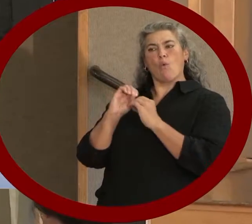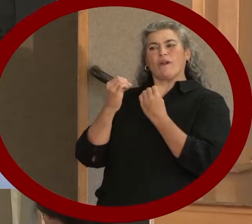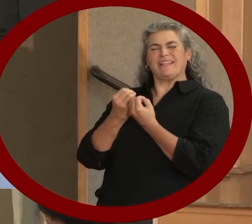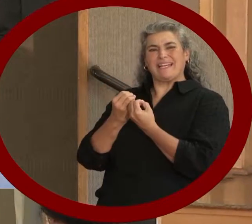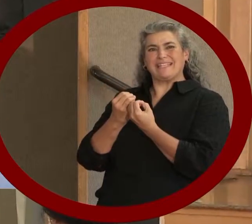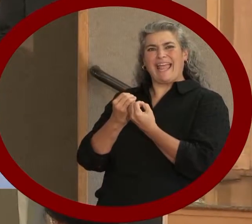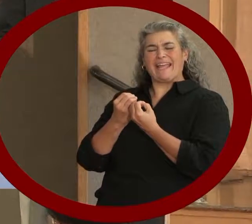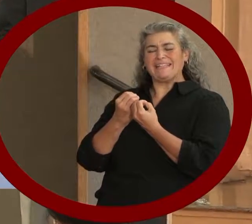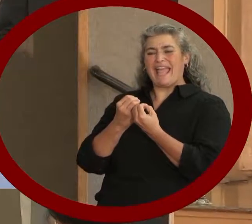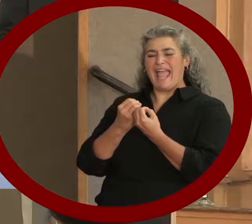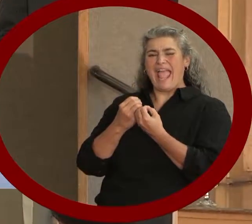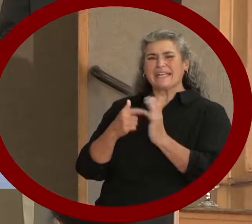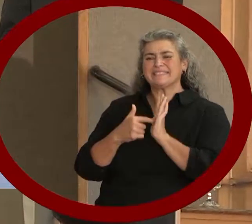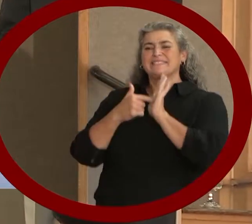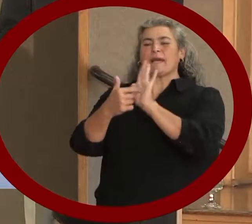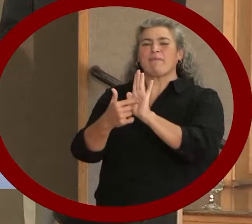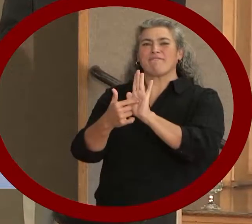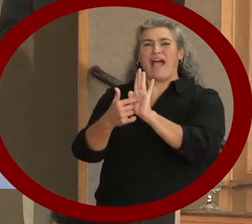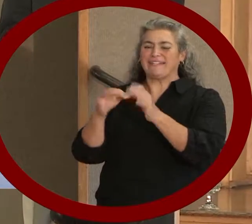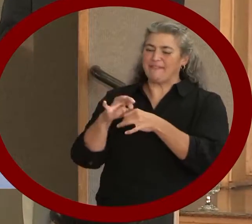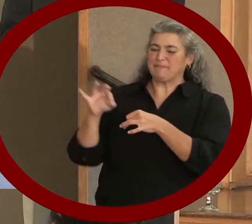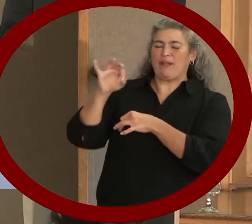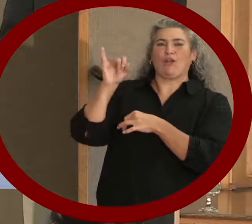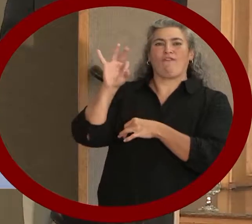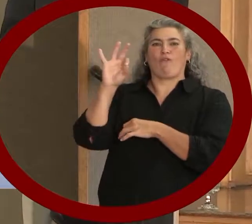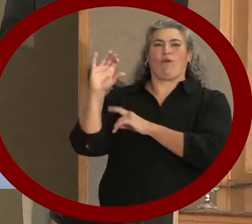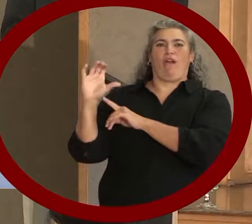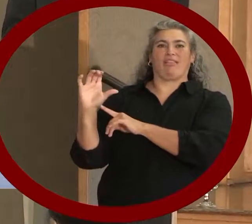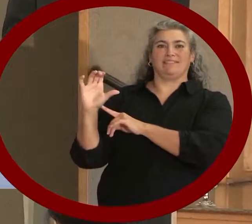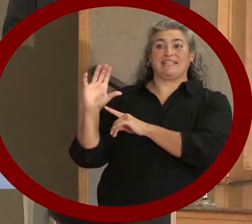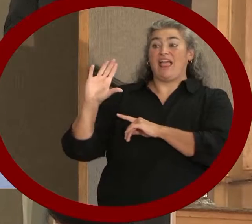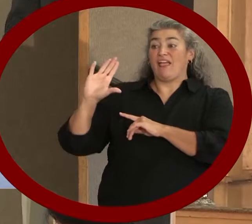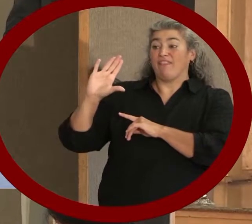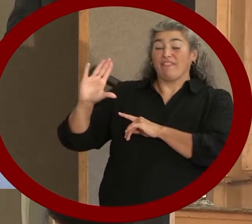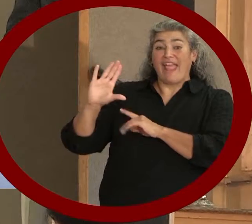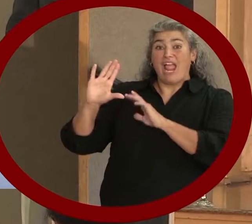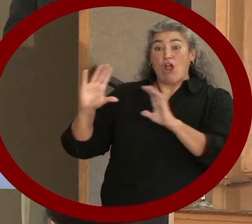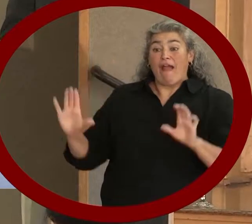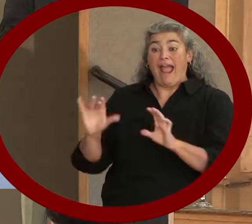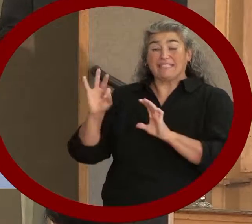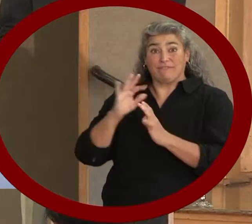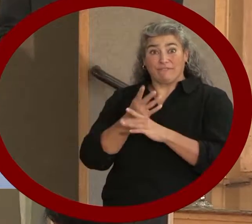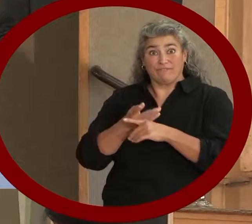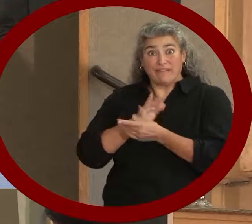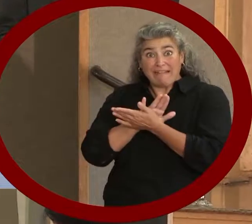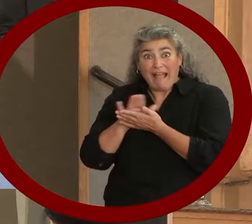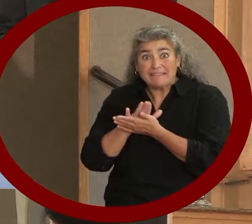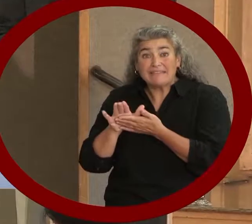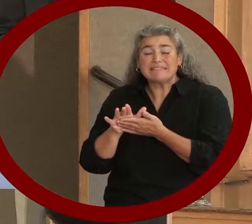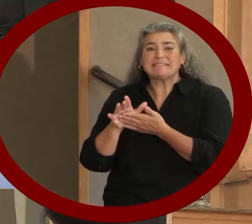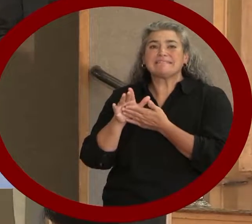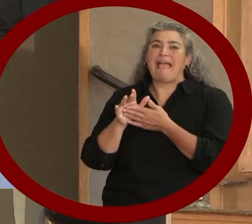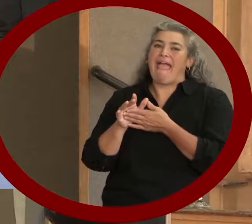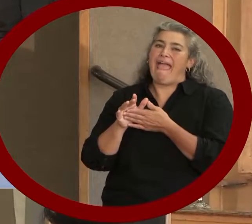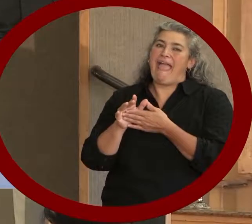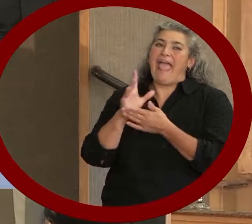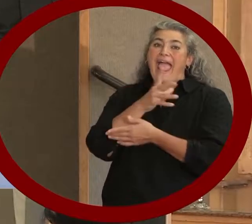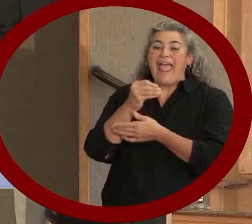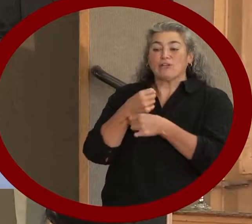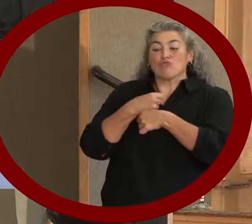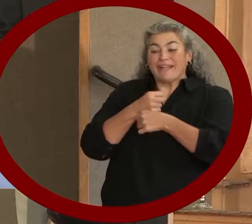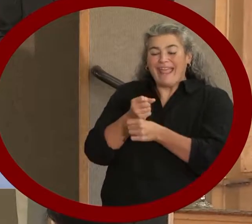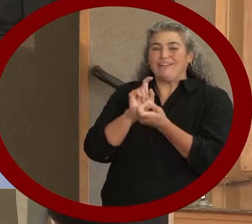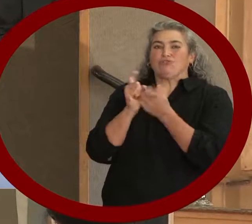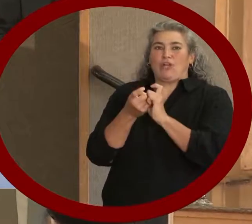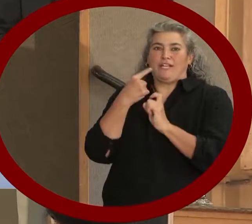spirit of Fort Collins, not only in their acts of kindness, but also in their passion for creating change in respect for people with disabilities.